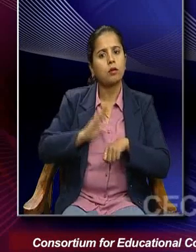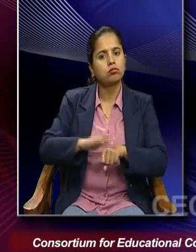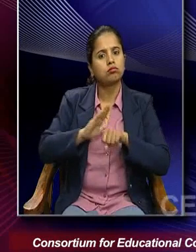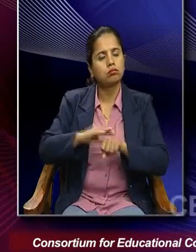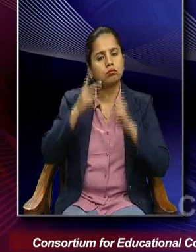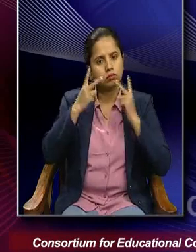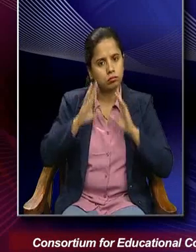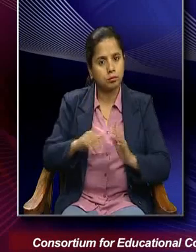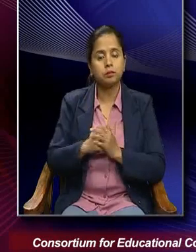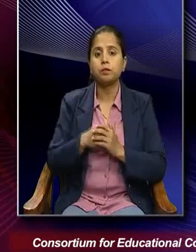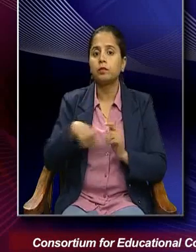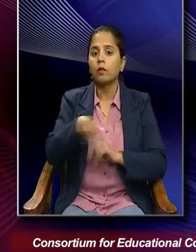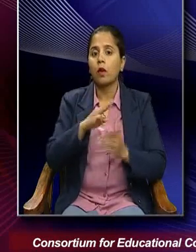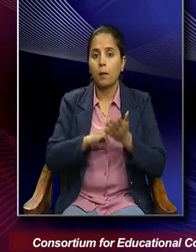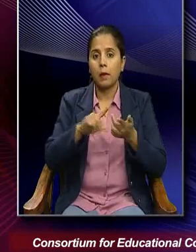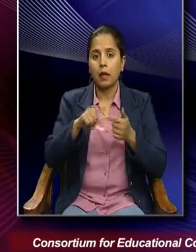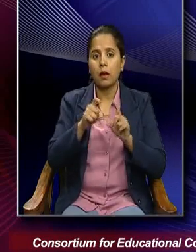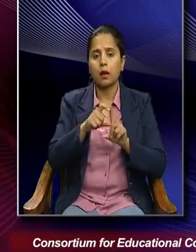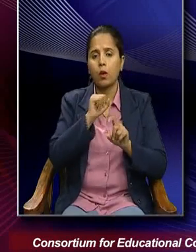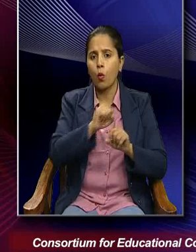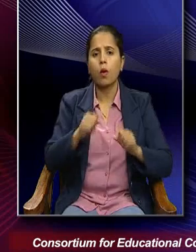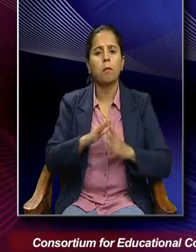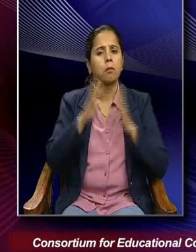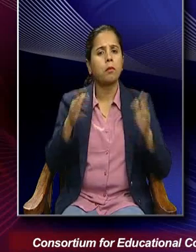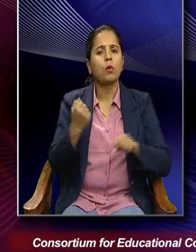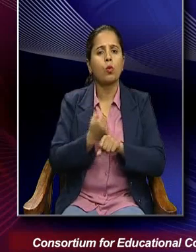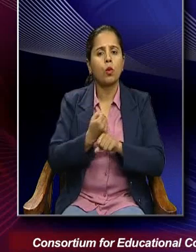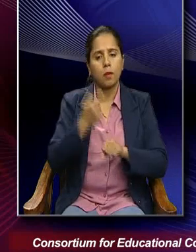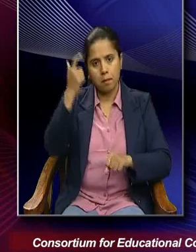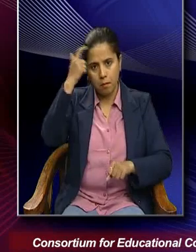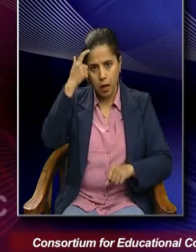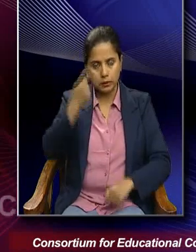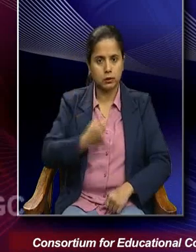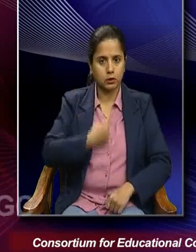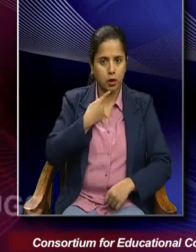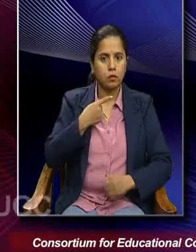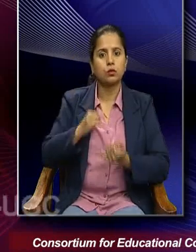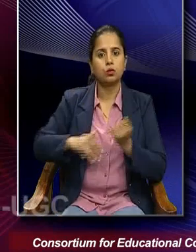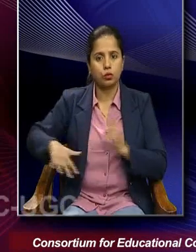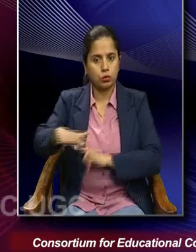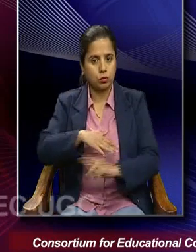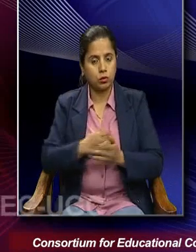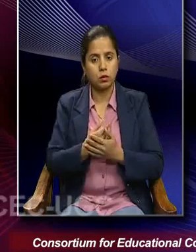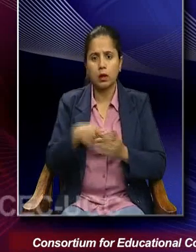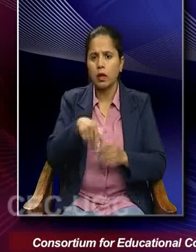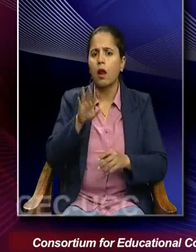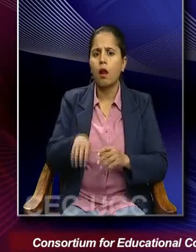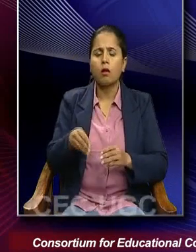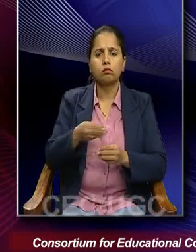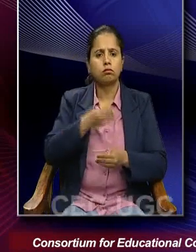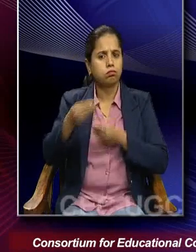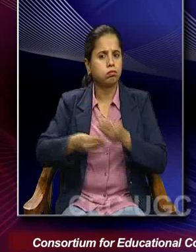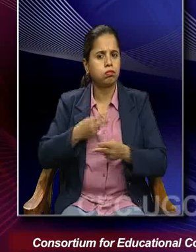experience. Mead's major work was Mind, Self and Society. This was a series of